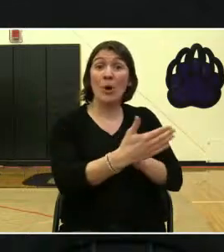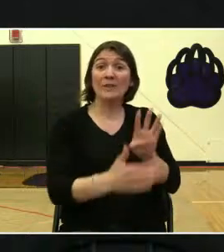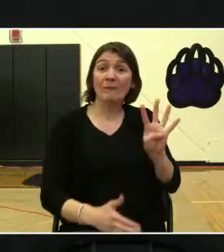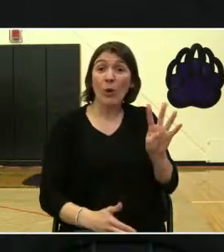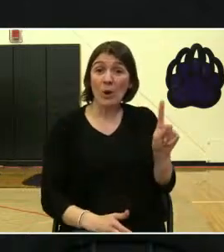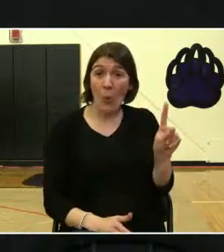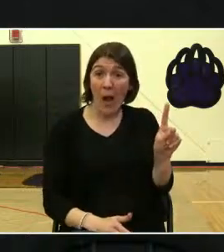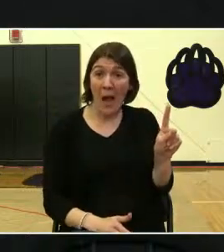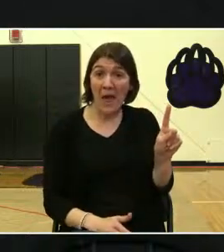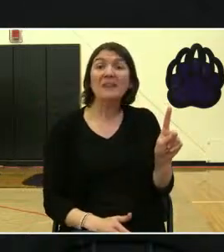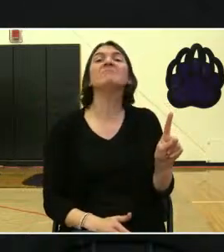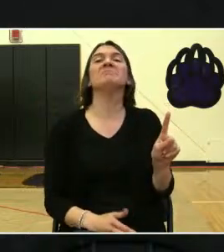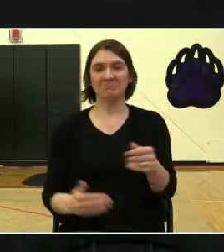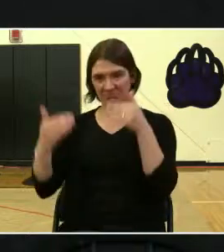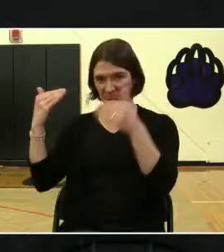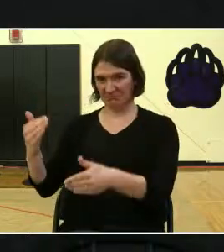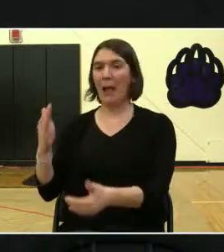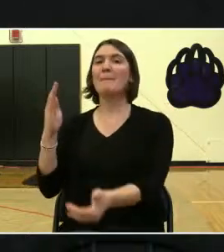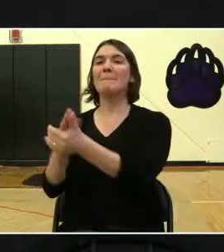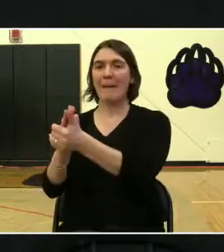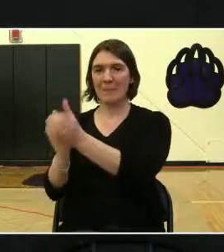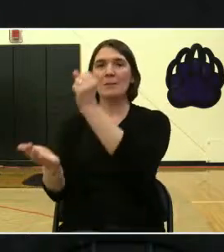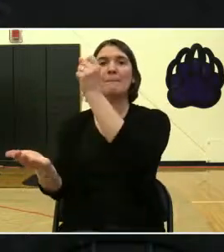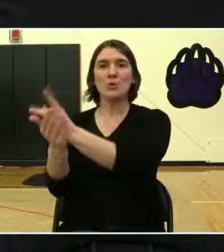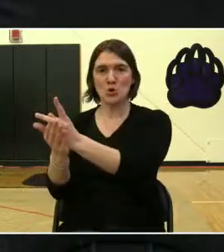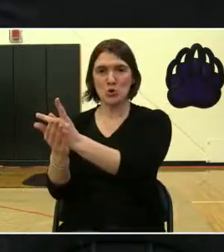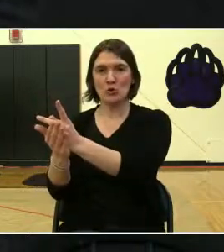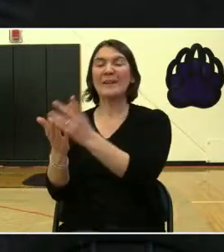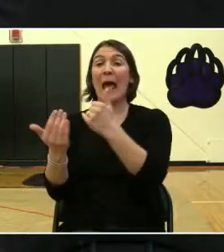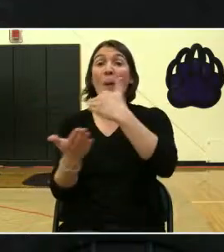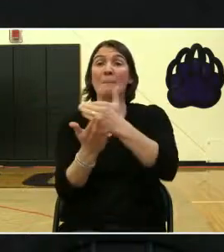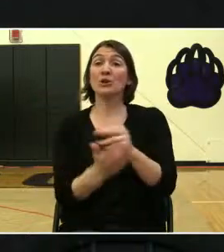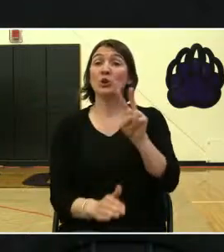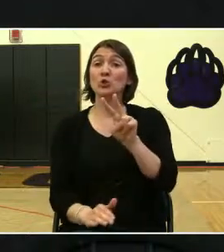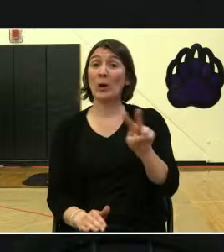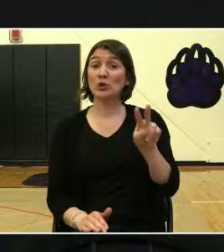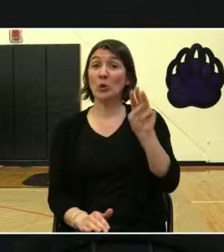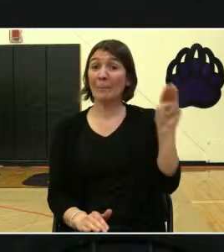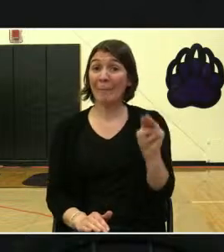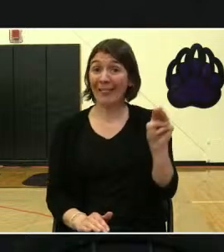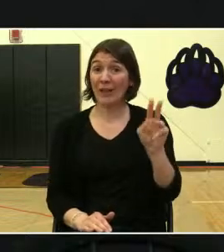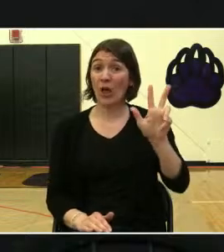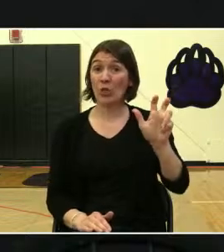41 the amendment carries so you've amended your budget to